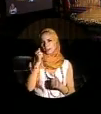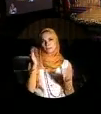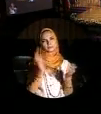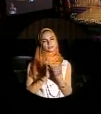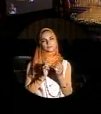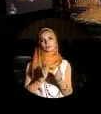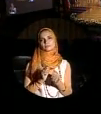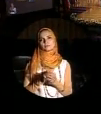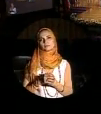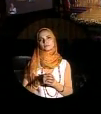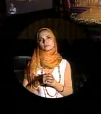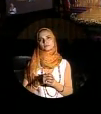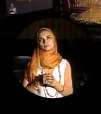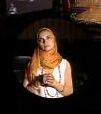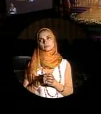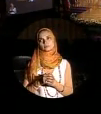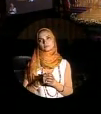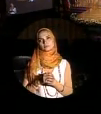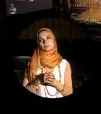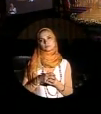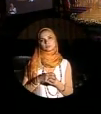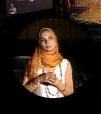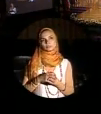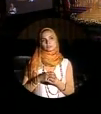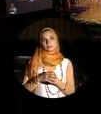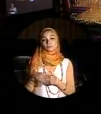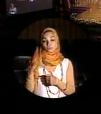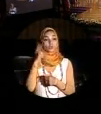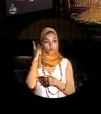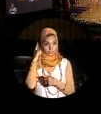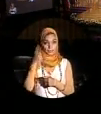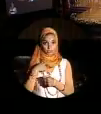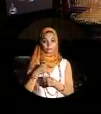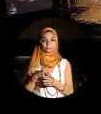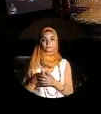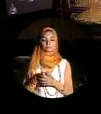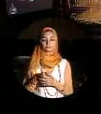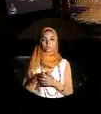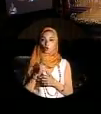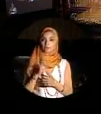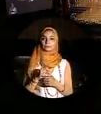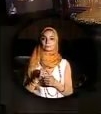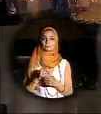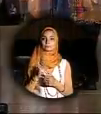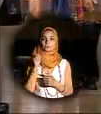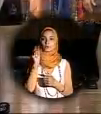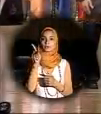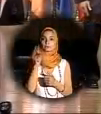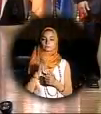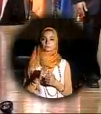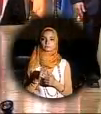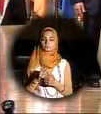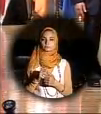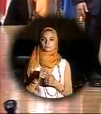Hello? 1, 2, 3? Yes. Can you hear me? Yes. Okay, great. So, Diamante, now you can